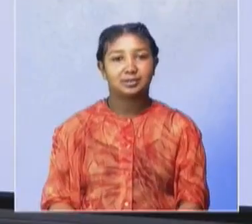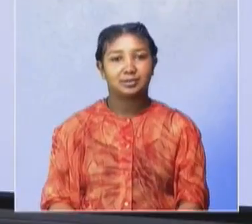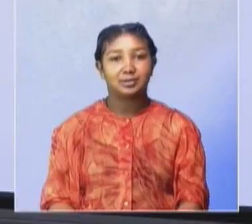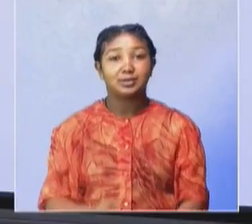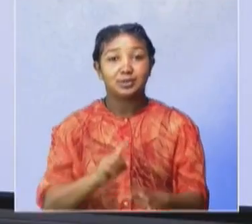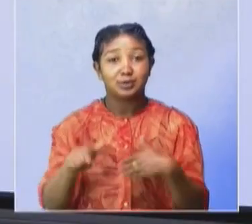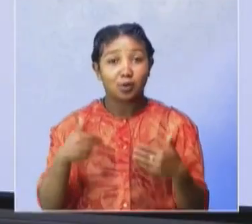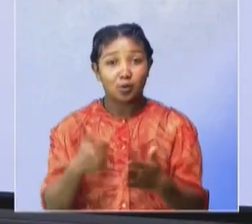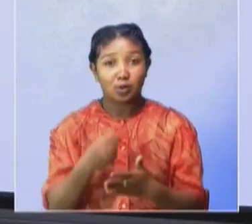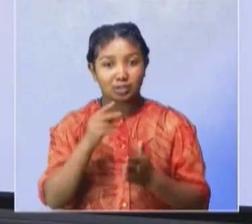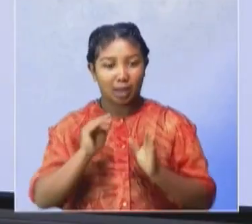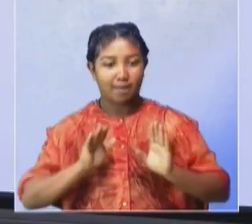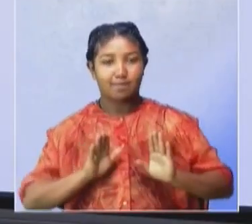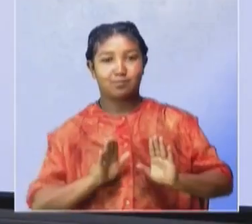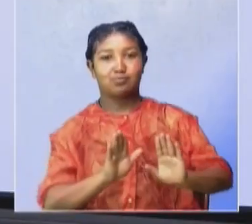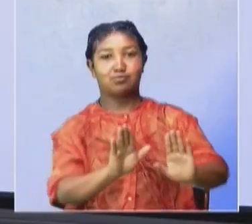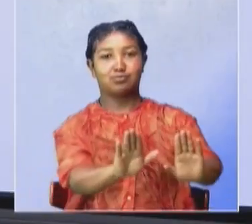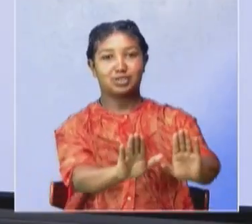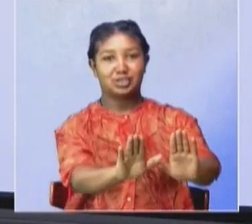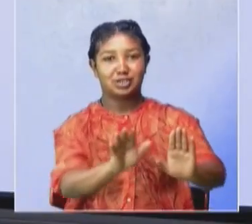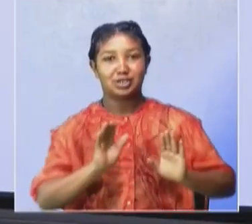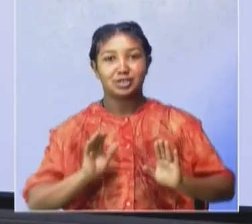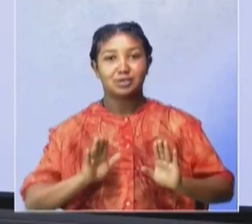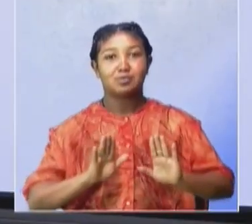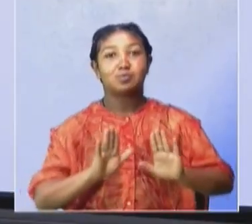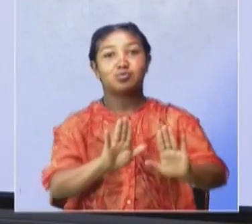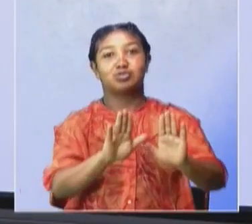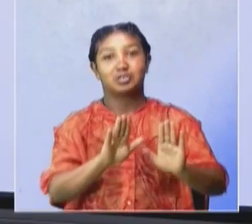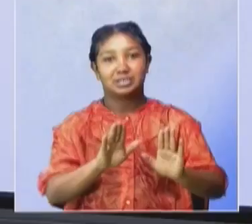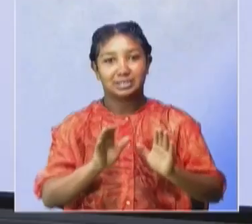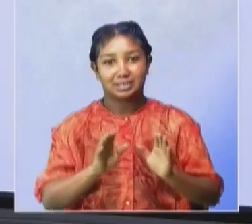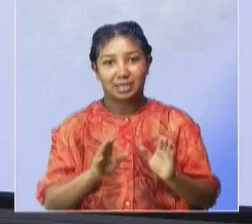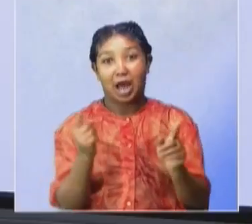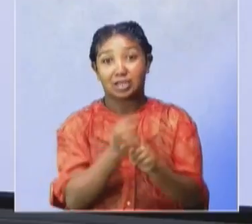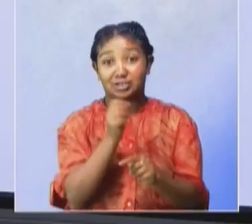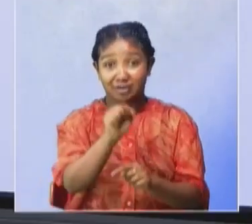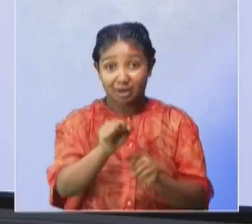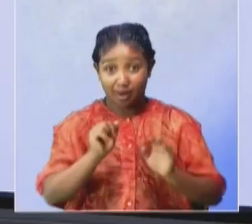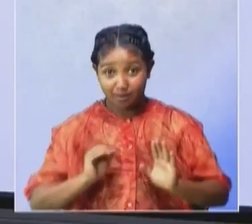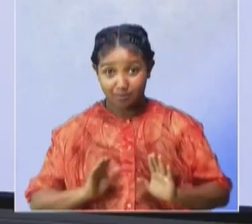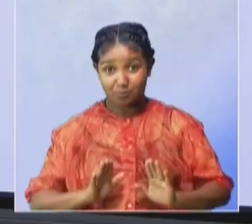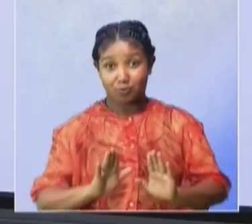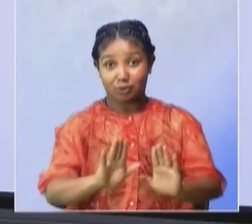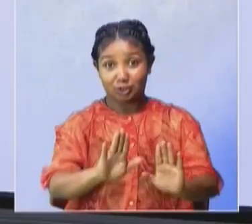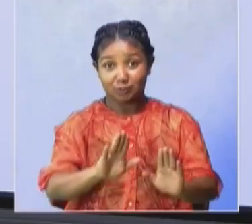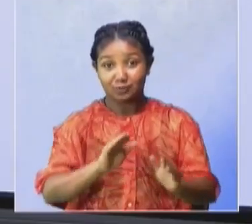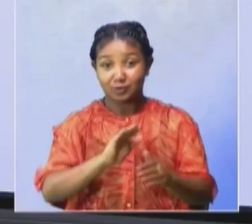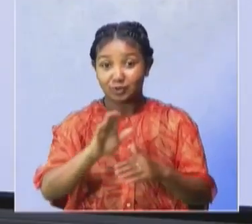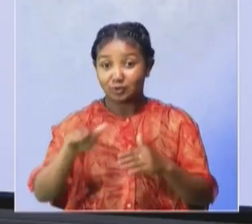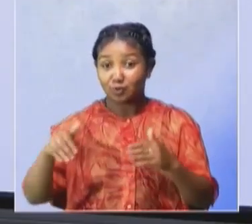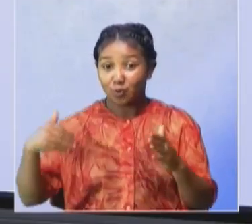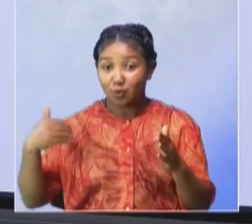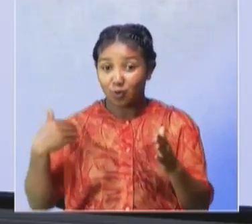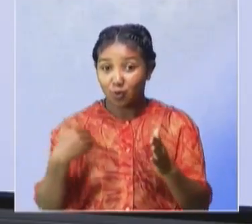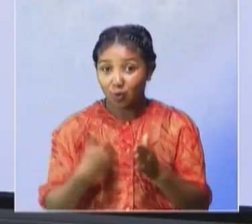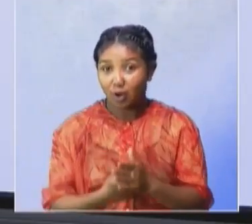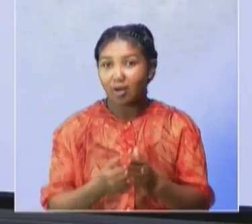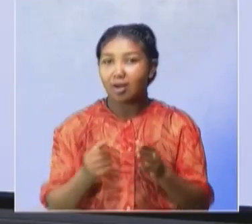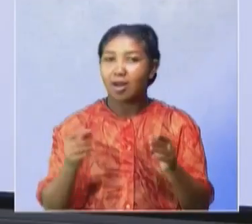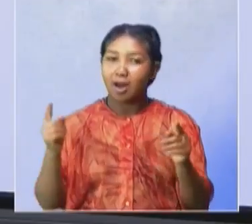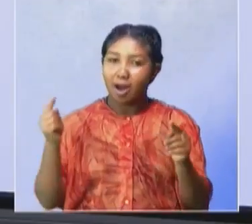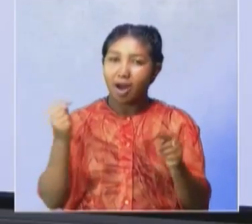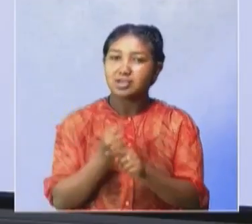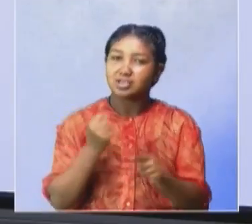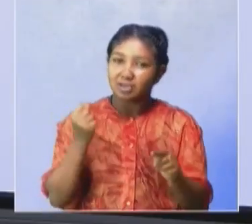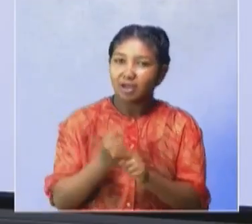So when we say push, like pushing something, this is the action. So these all are action, where this or